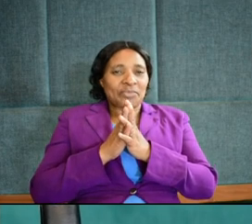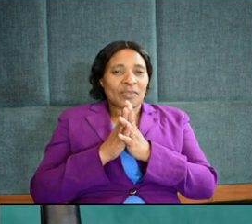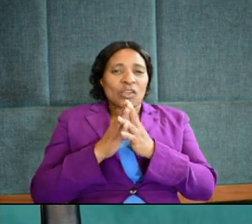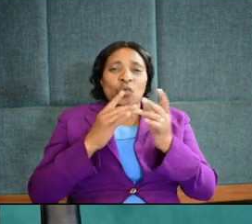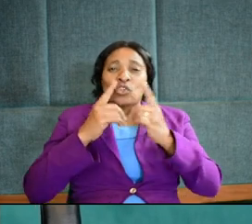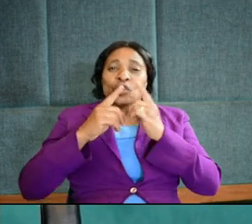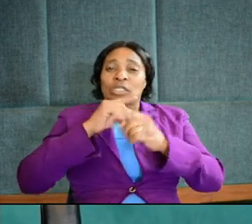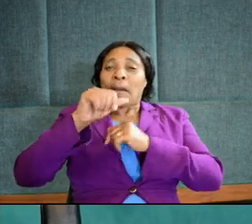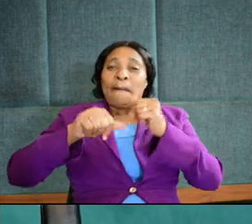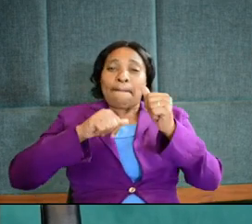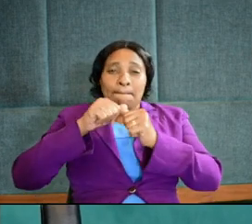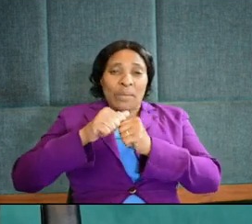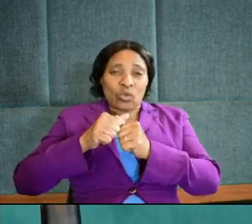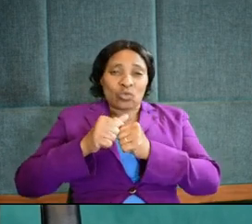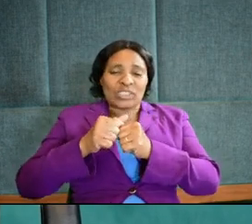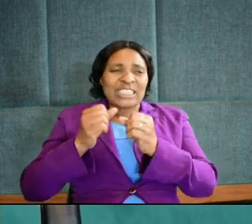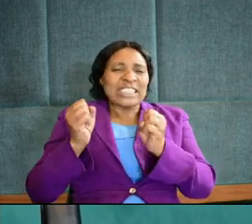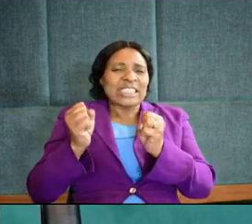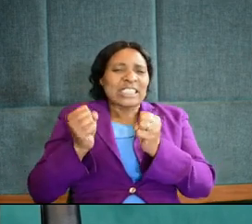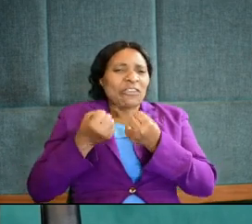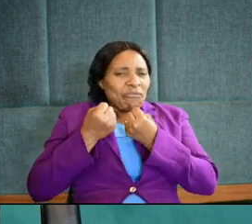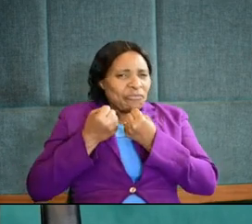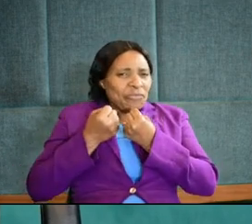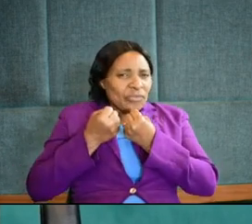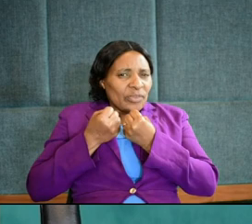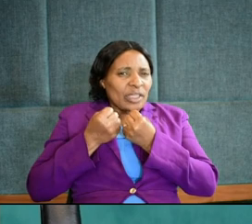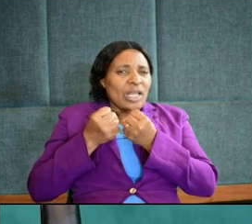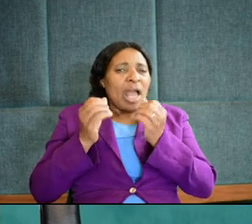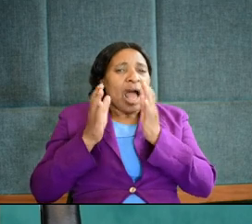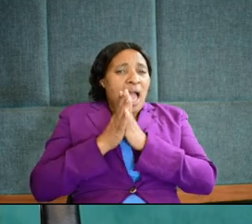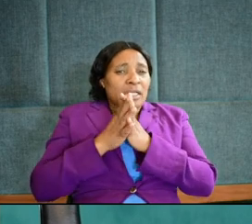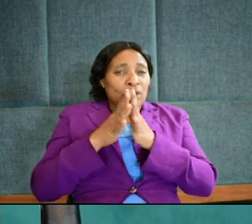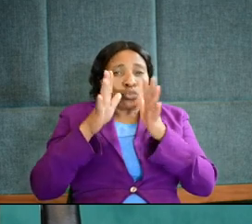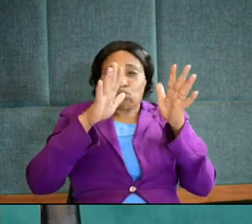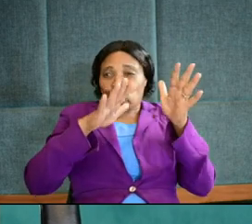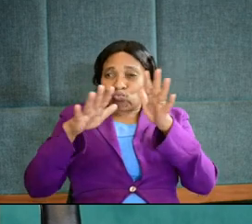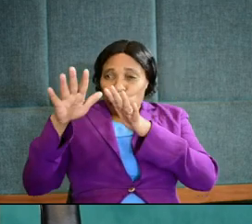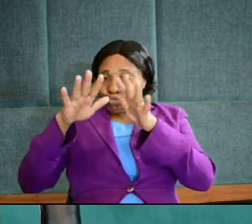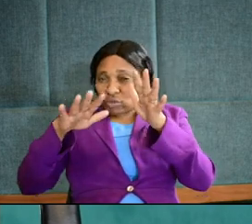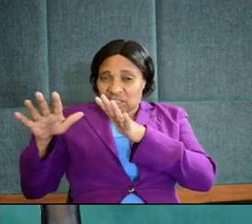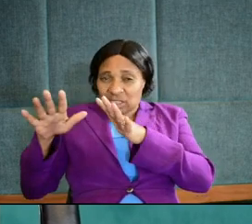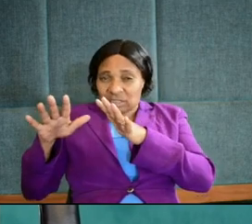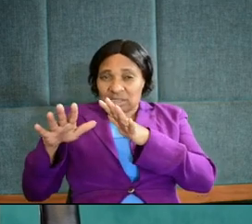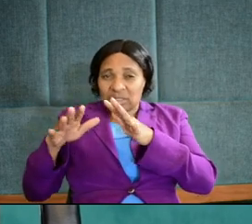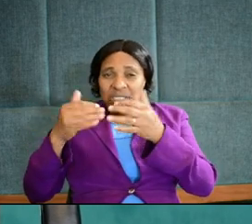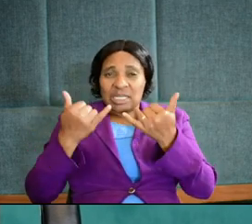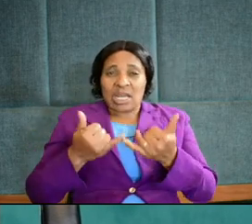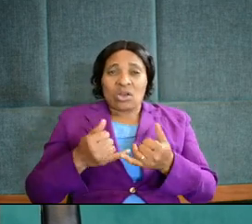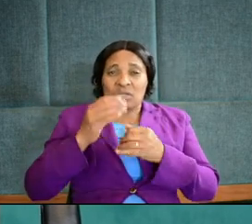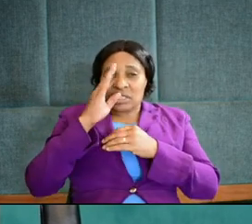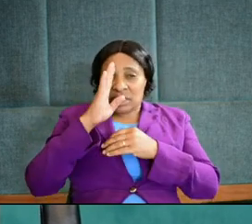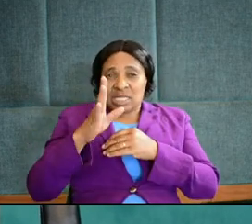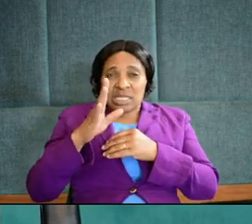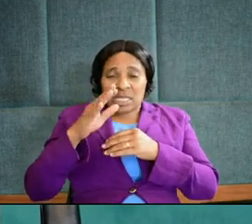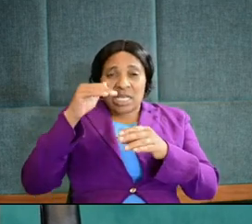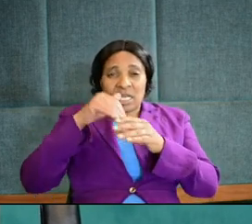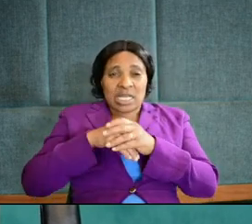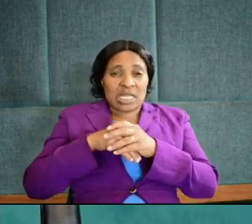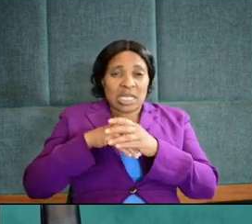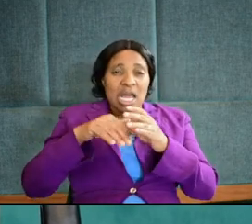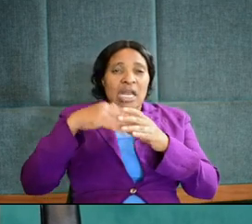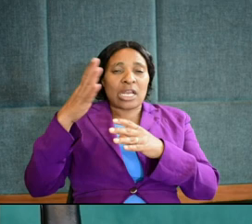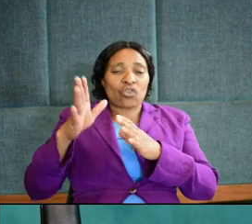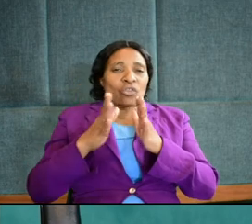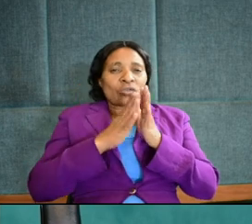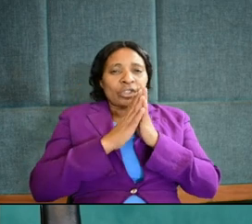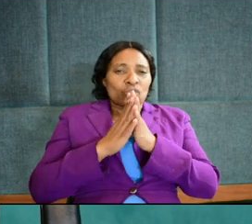we talked about safety and the weather. Yes, and on Sunday is a into and out of the story